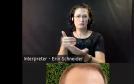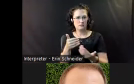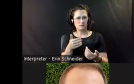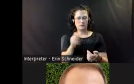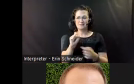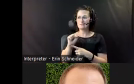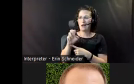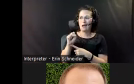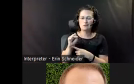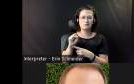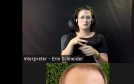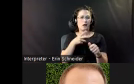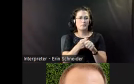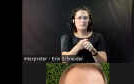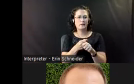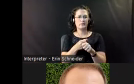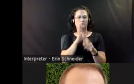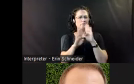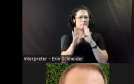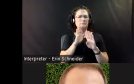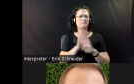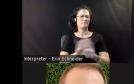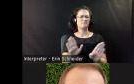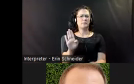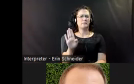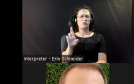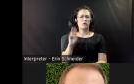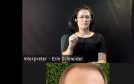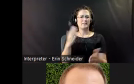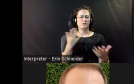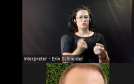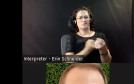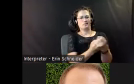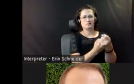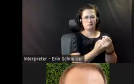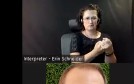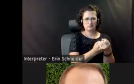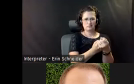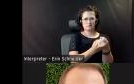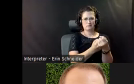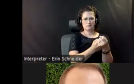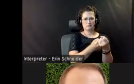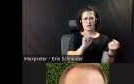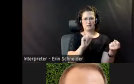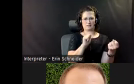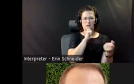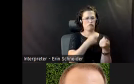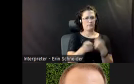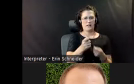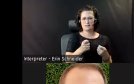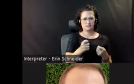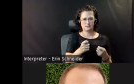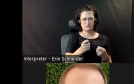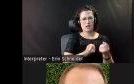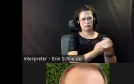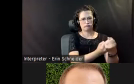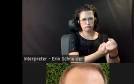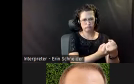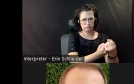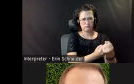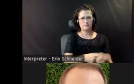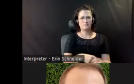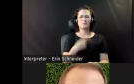sides. So the reality is BRM is here to complement IT, not replace it. One of the frequent things I hear about organizations that build